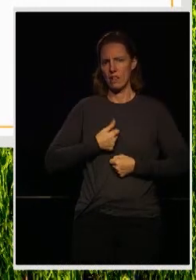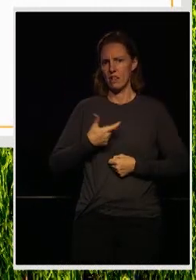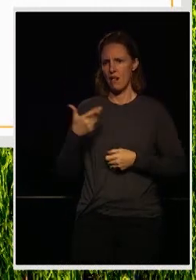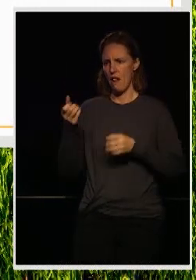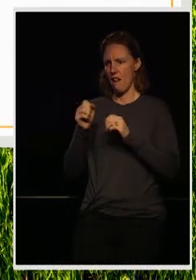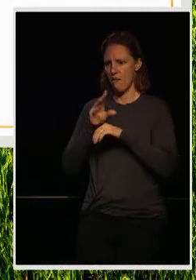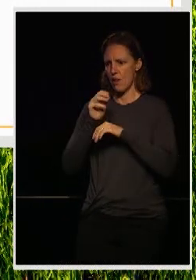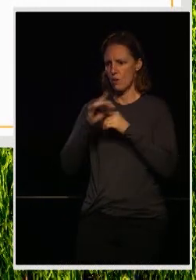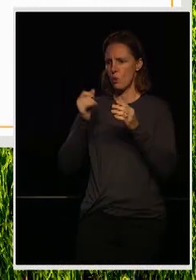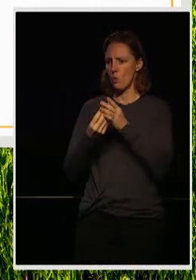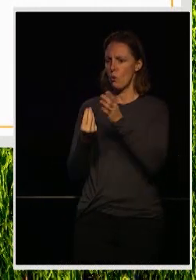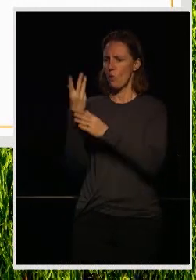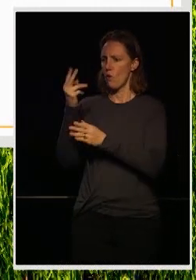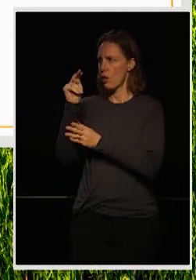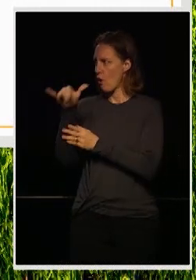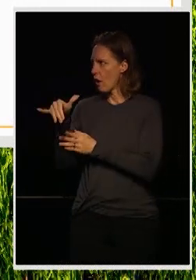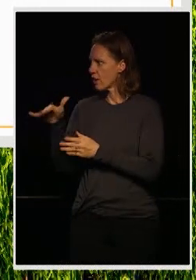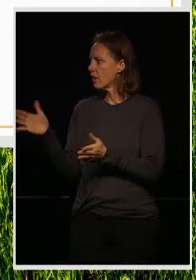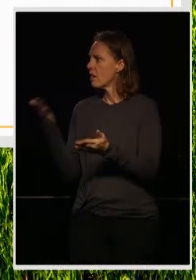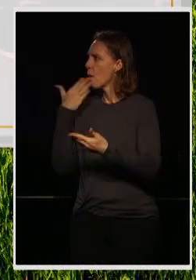York. Cathy?